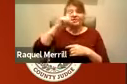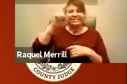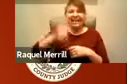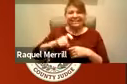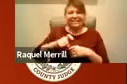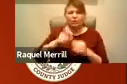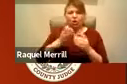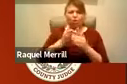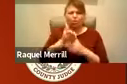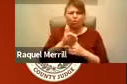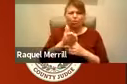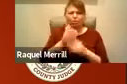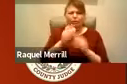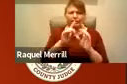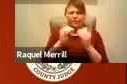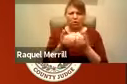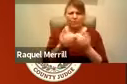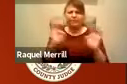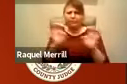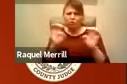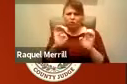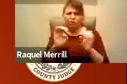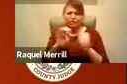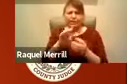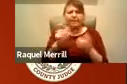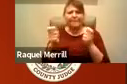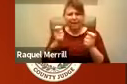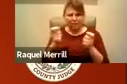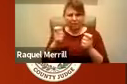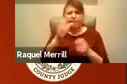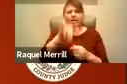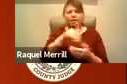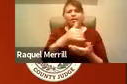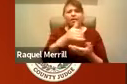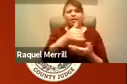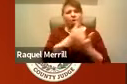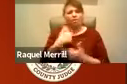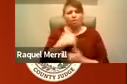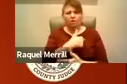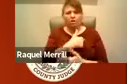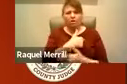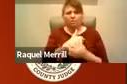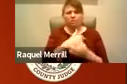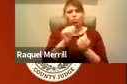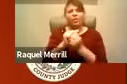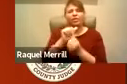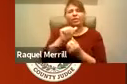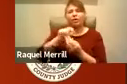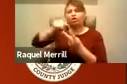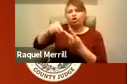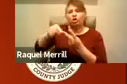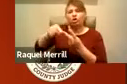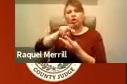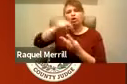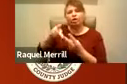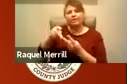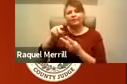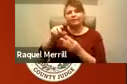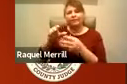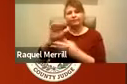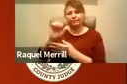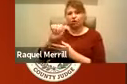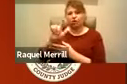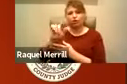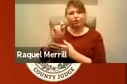the Department of Emergency Management, helped us with an alternative care site, which is located